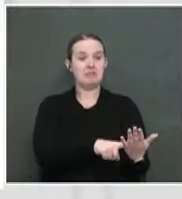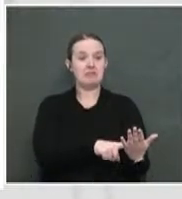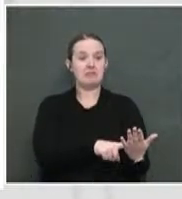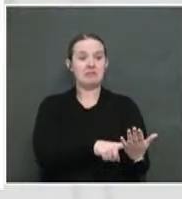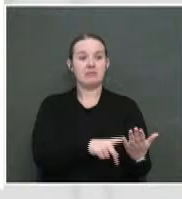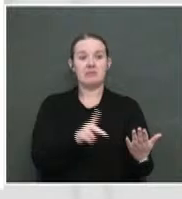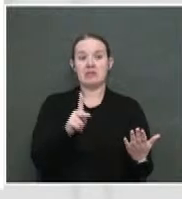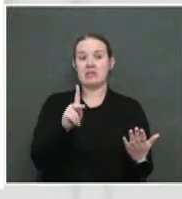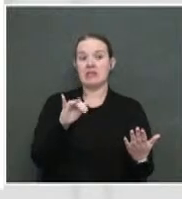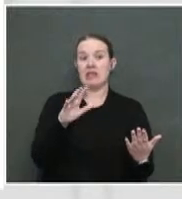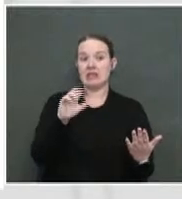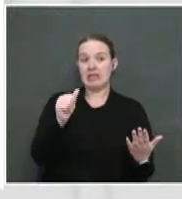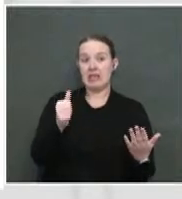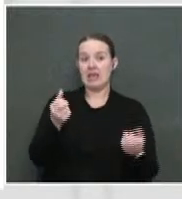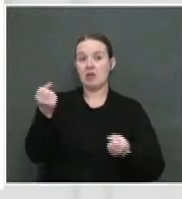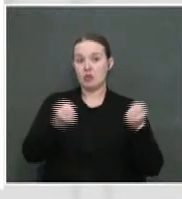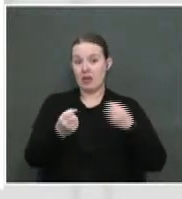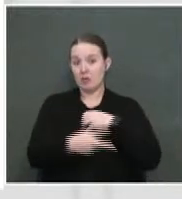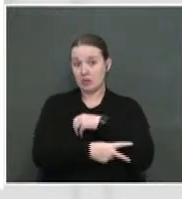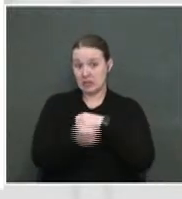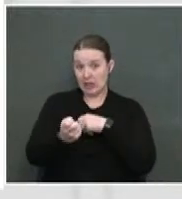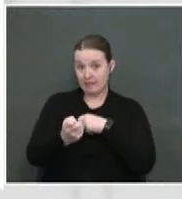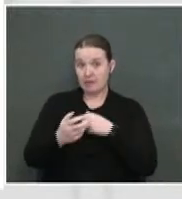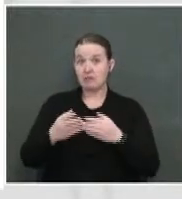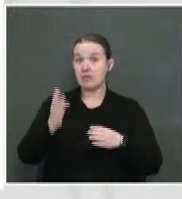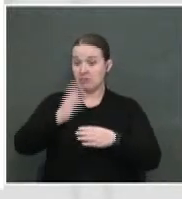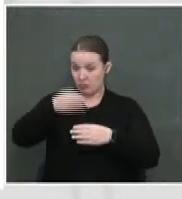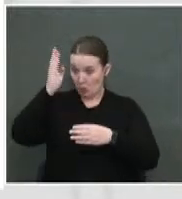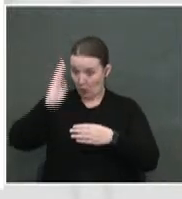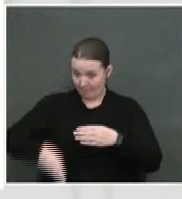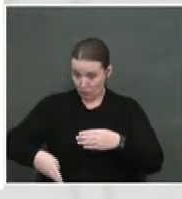the Kia motor vehicle theft thing is over, since that